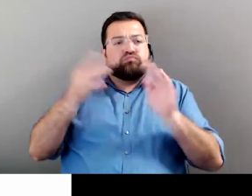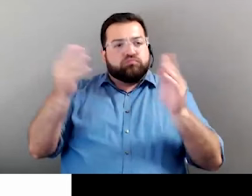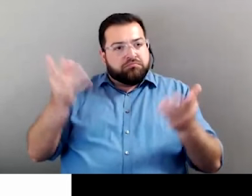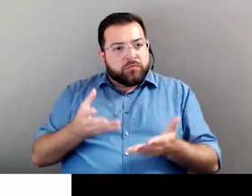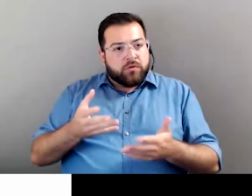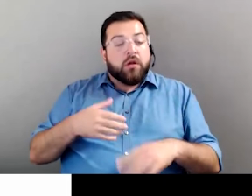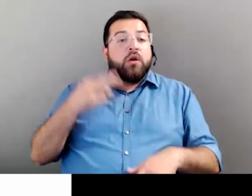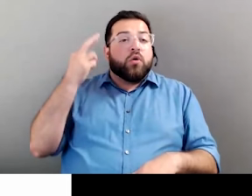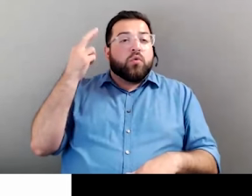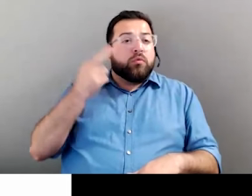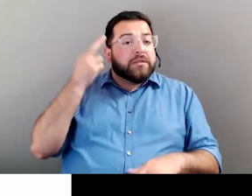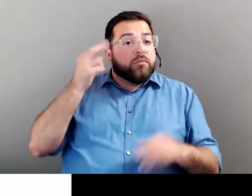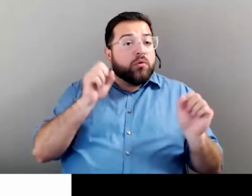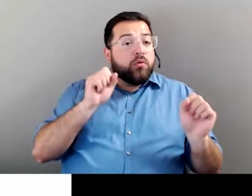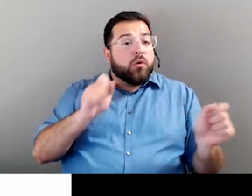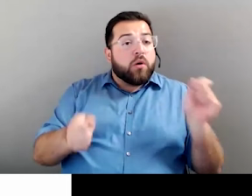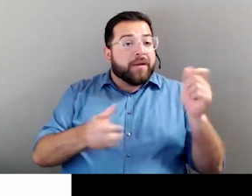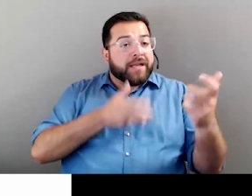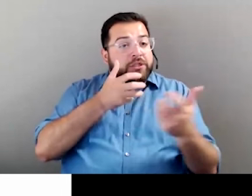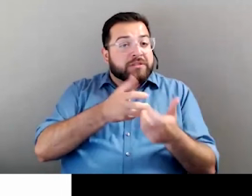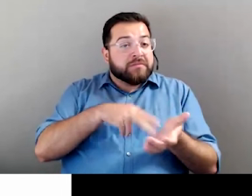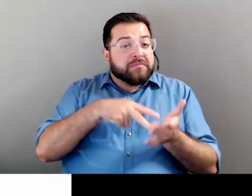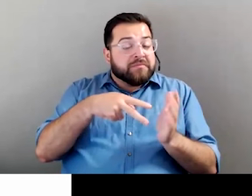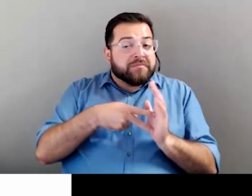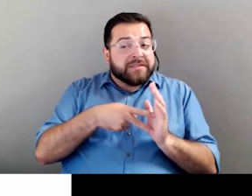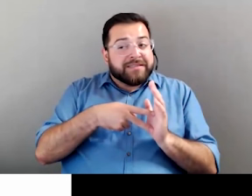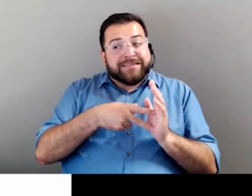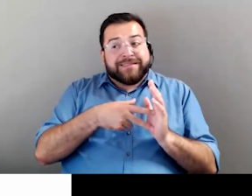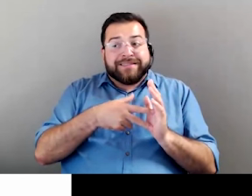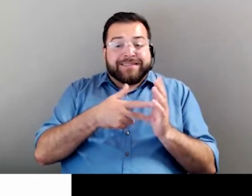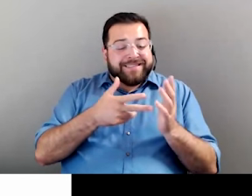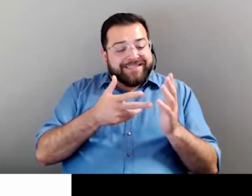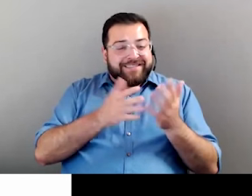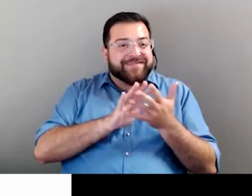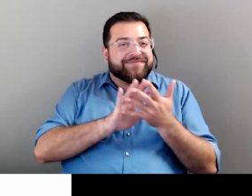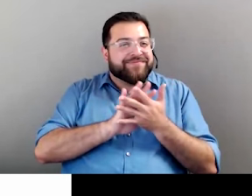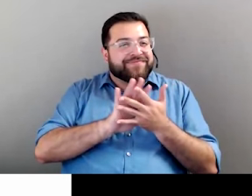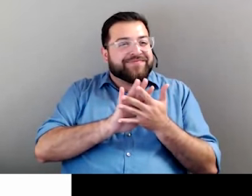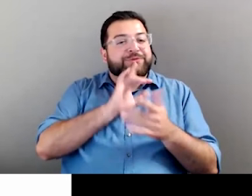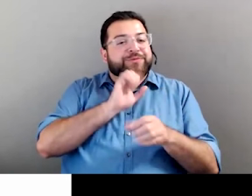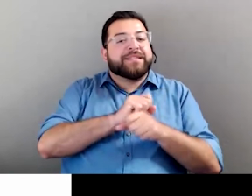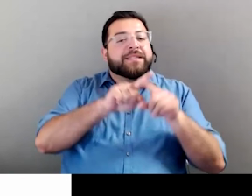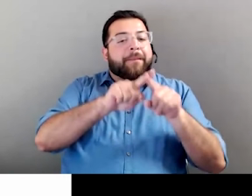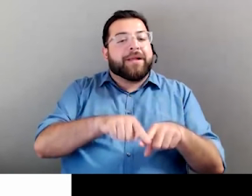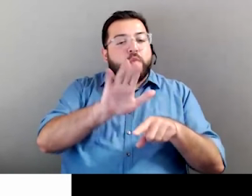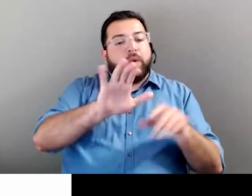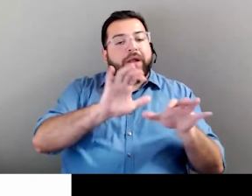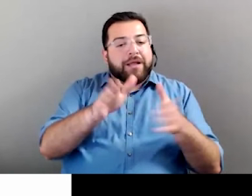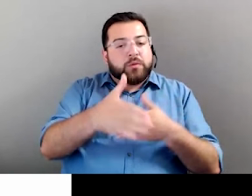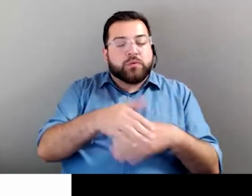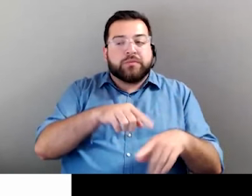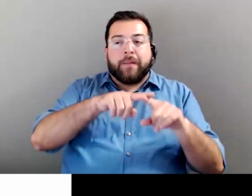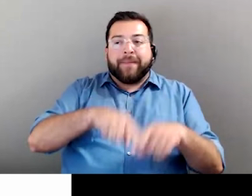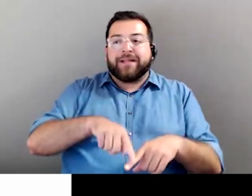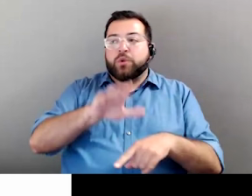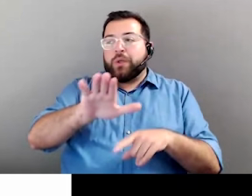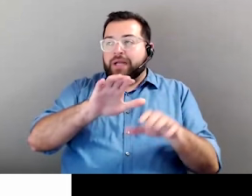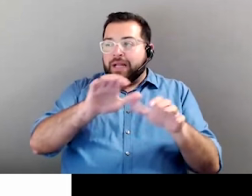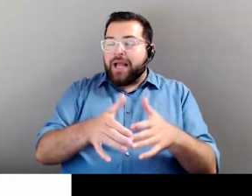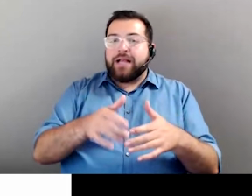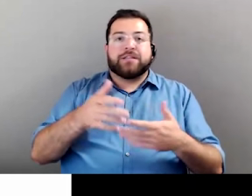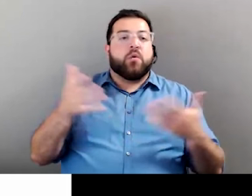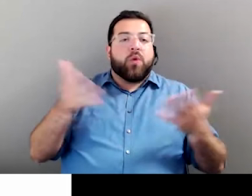accommodations is necessarily can't define it because it just depends on your classroom. It depends on what you're able to